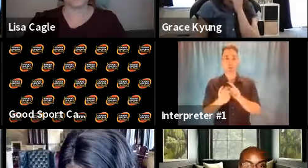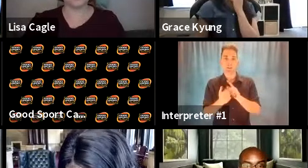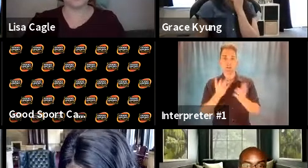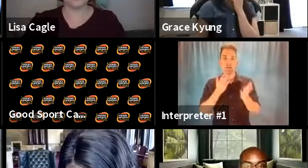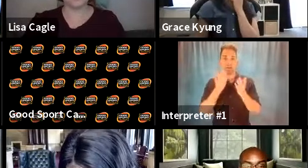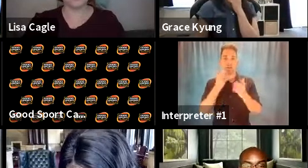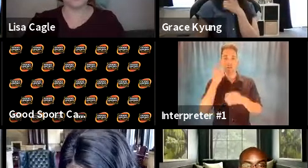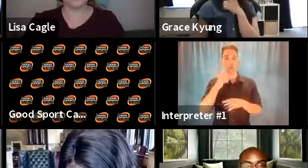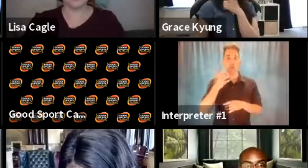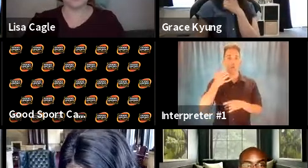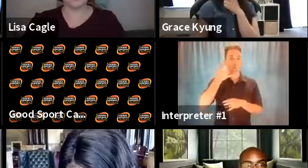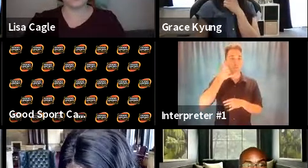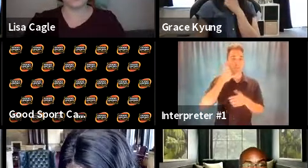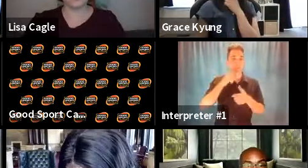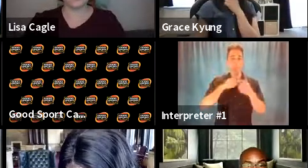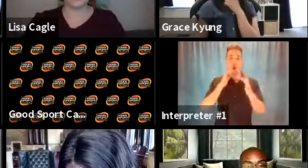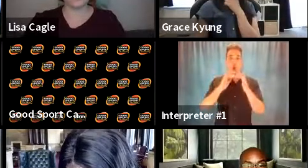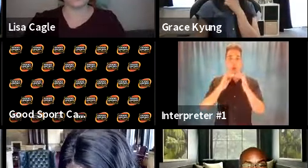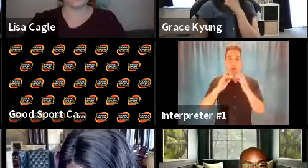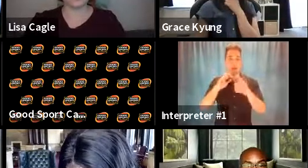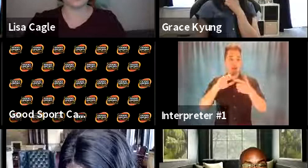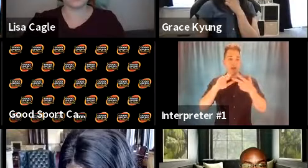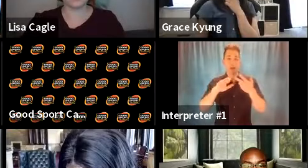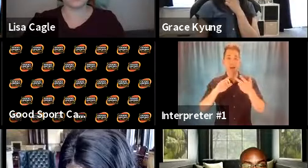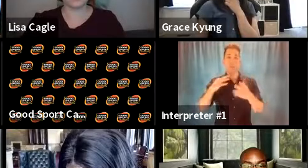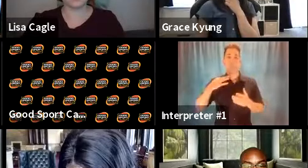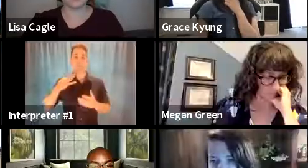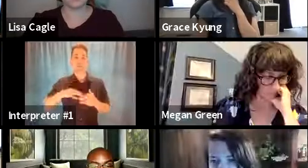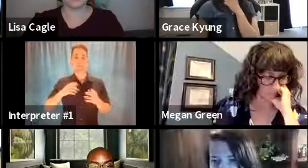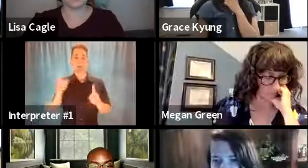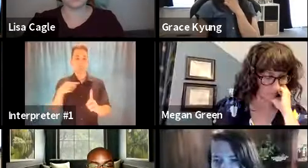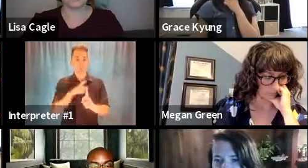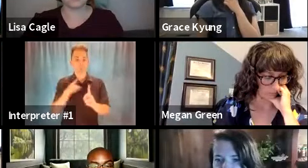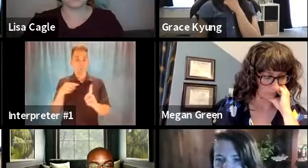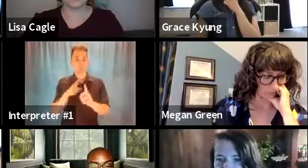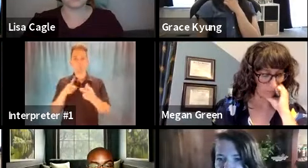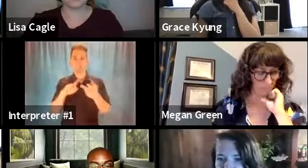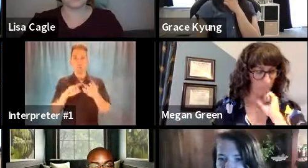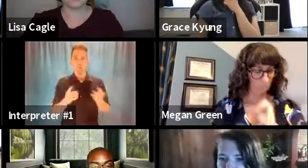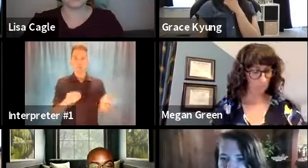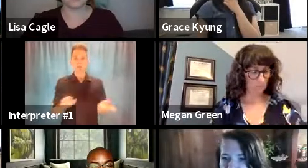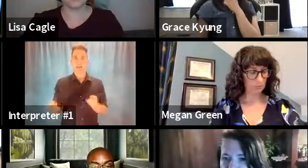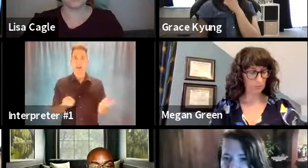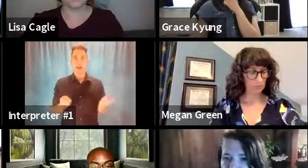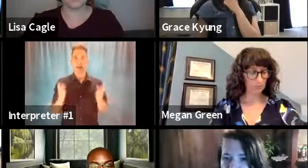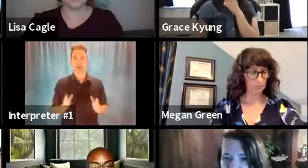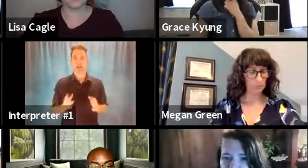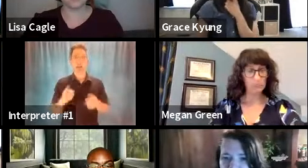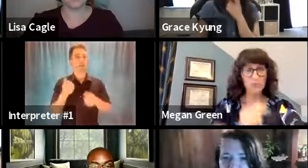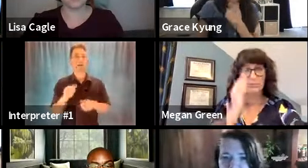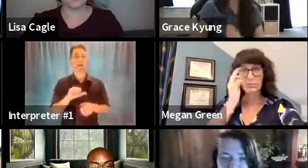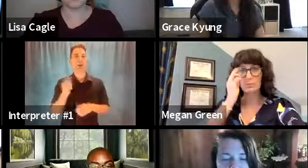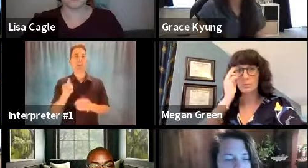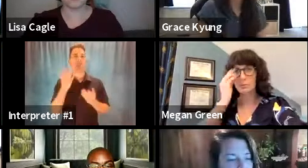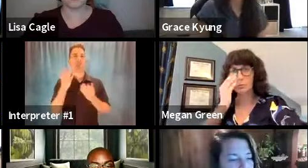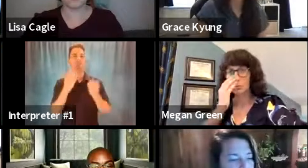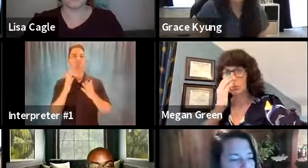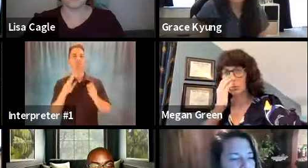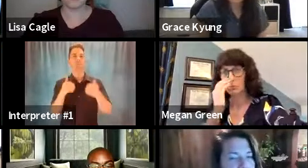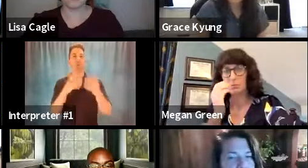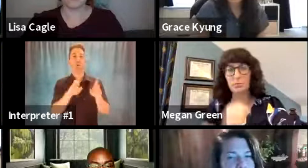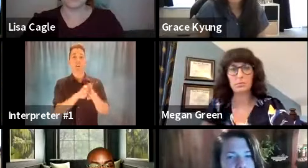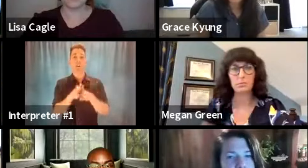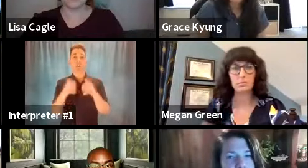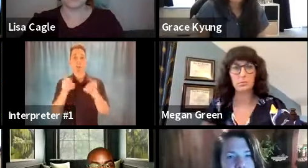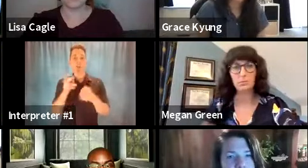online portals, benefit navigators, mediators, and any other services provided. We also want to see materials translated to the